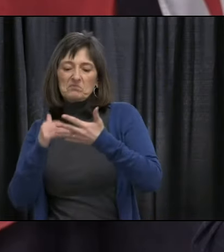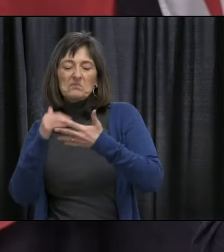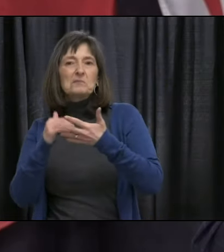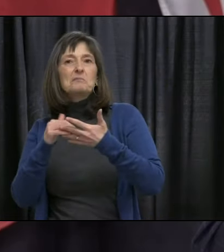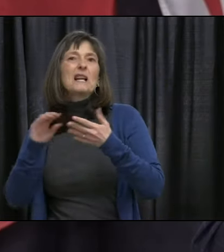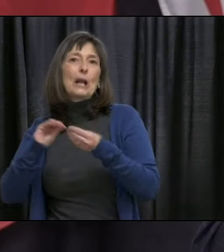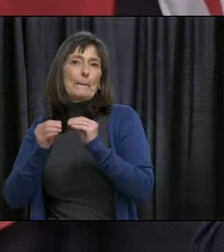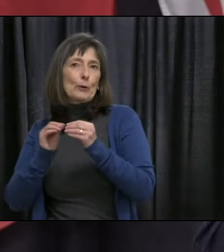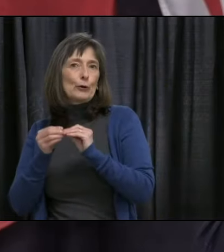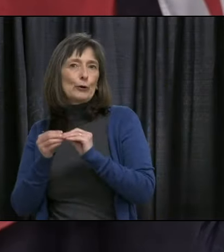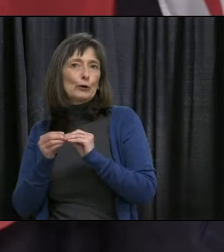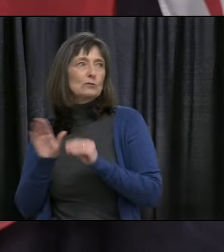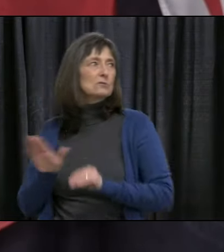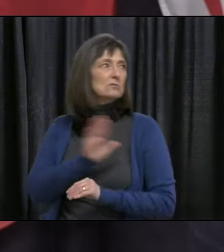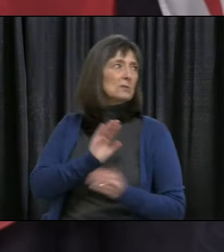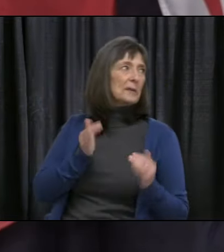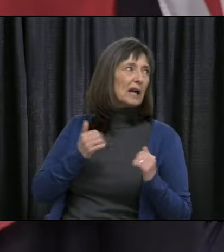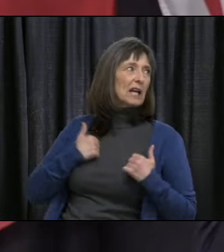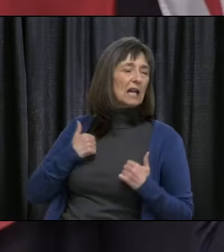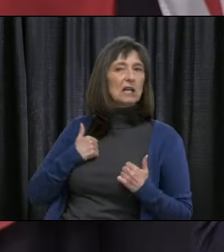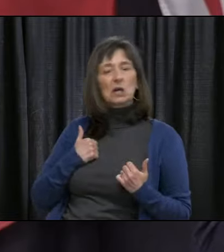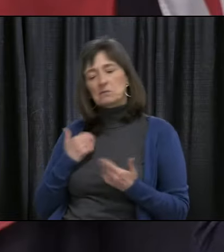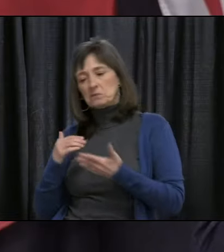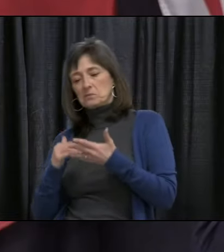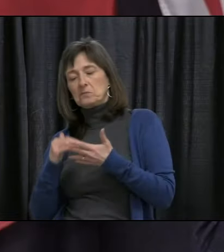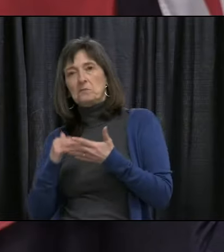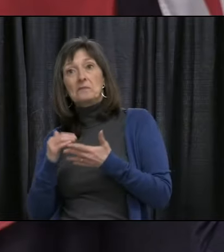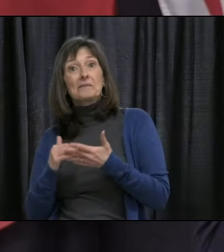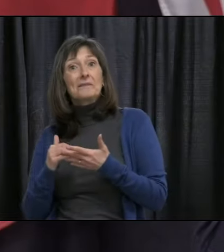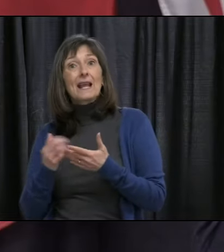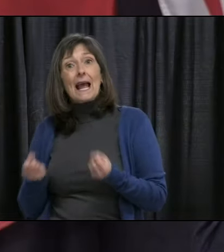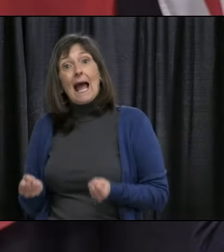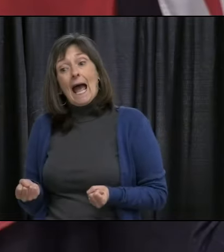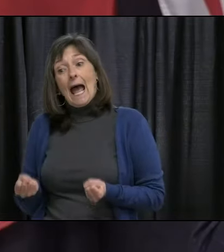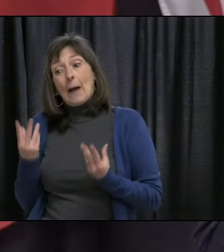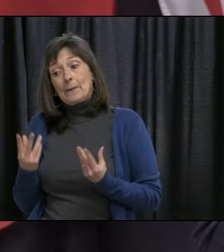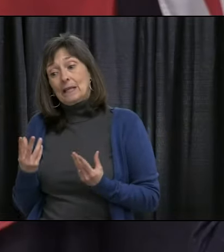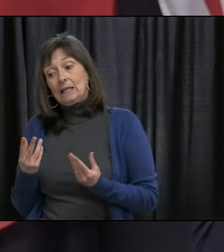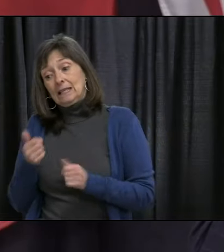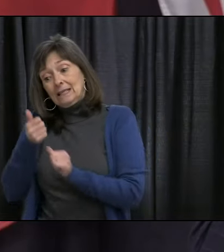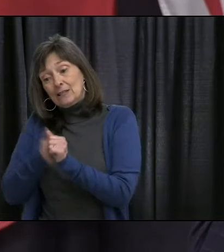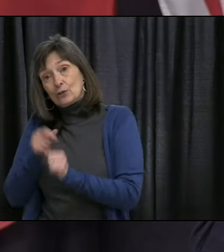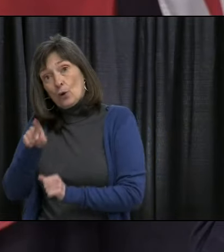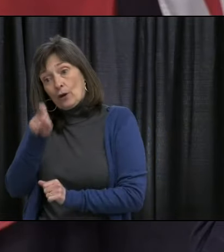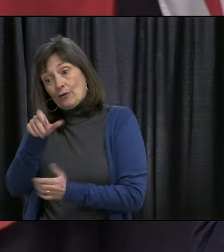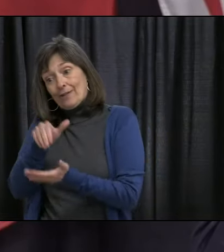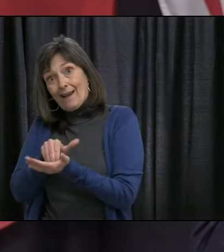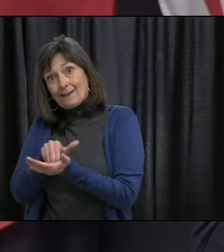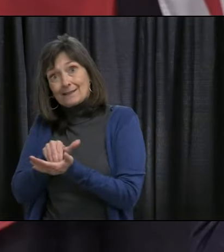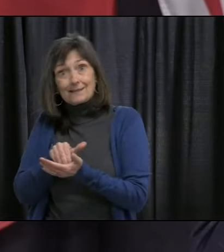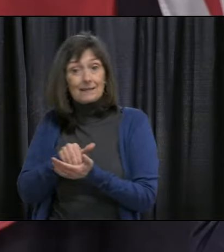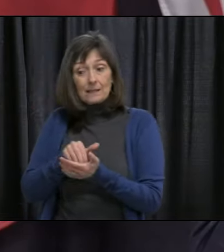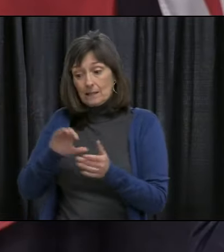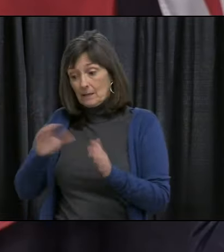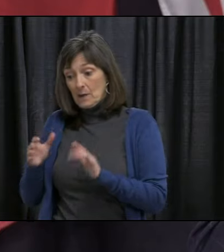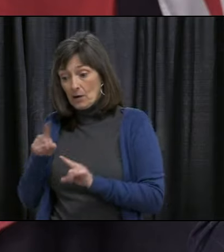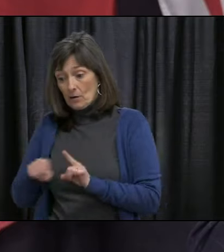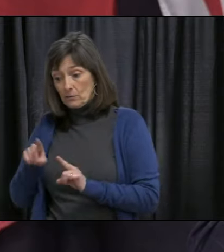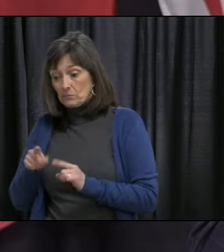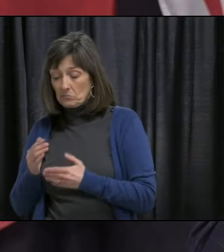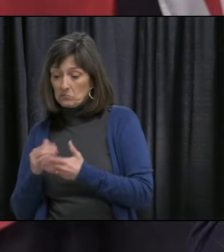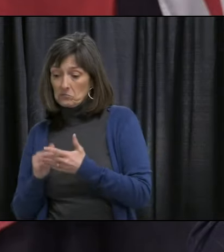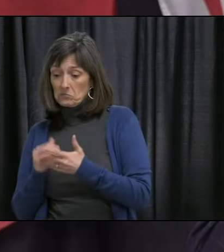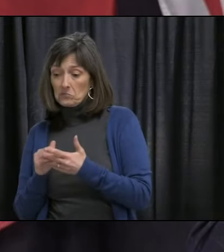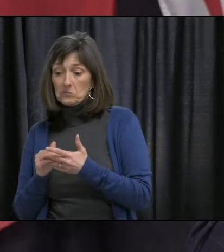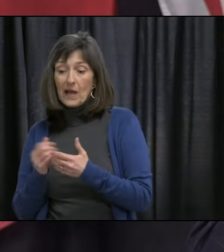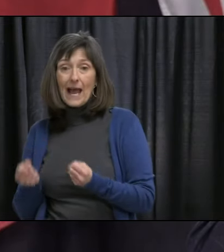the testing. And the numbers, when you compare per 100,000, is simply as a result of where we needed to do the test, those tests have